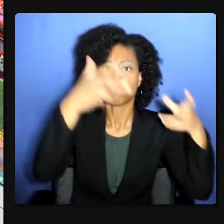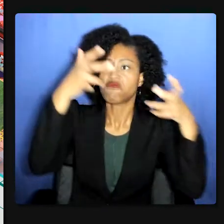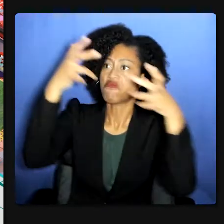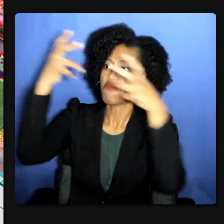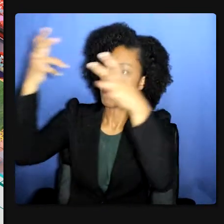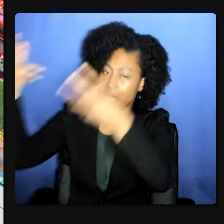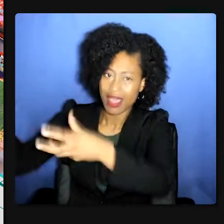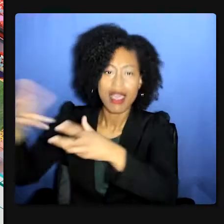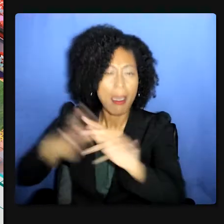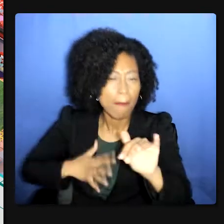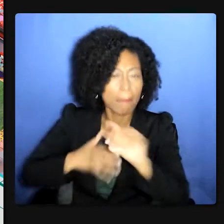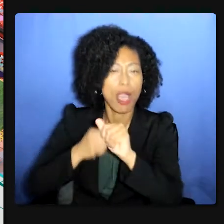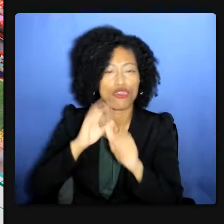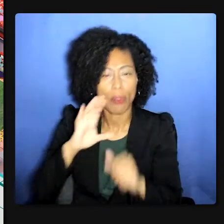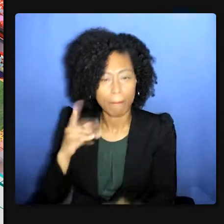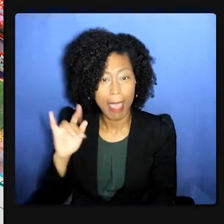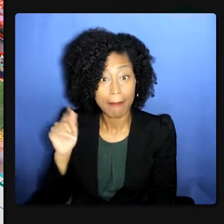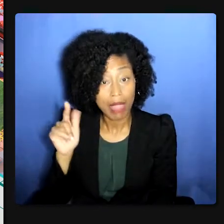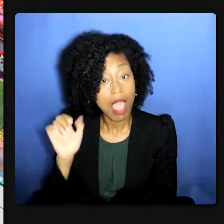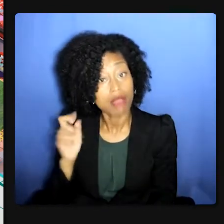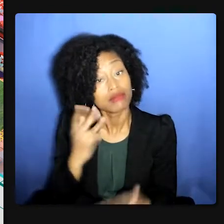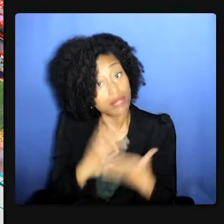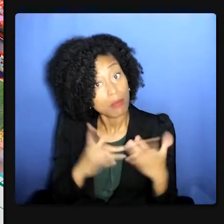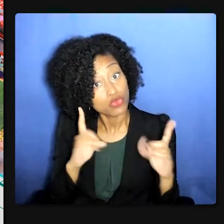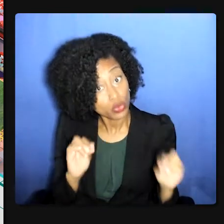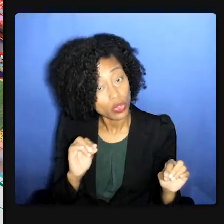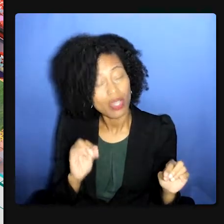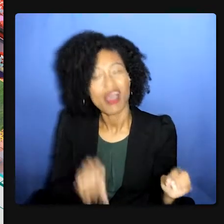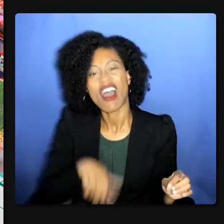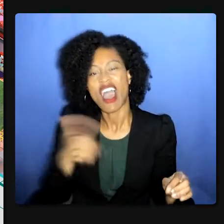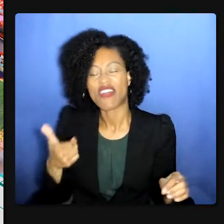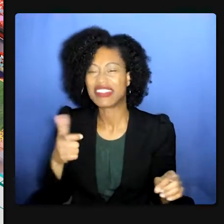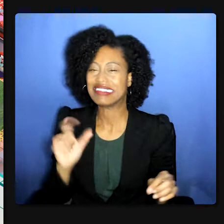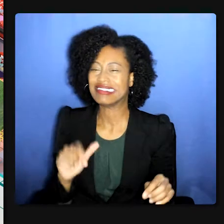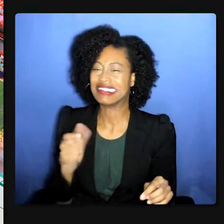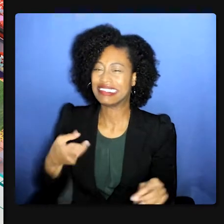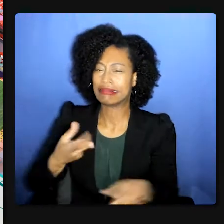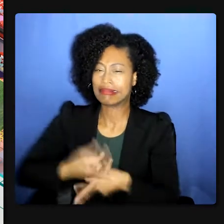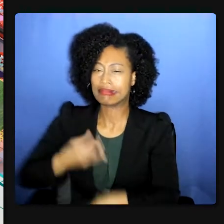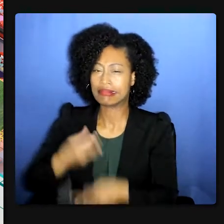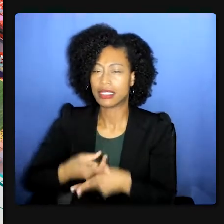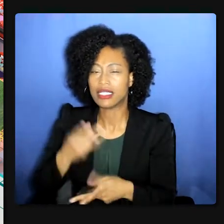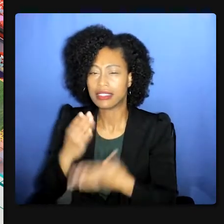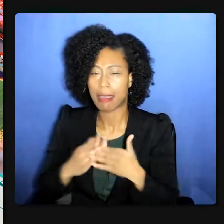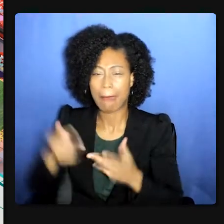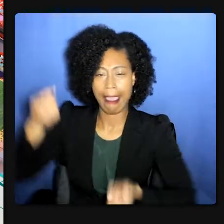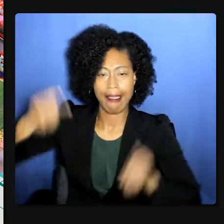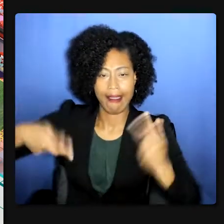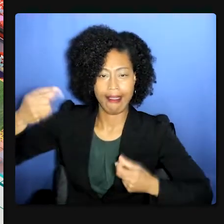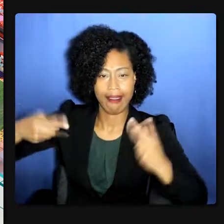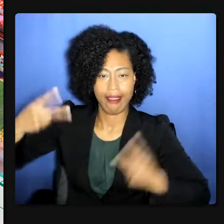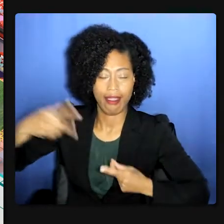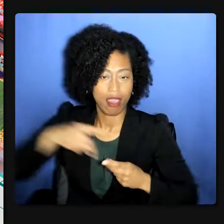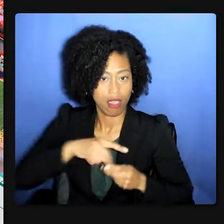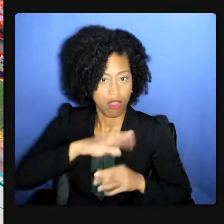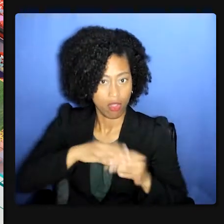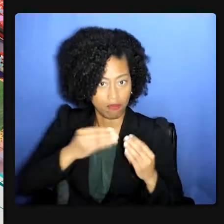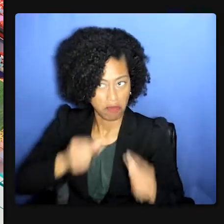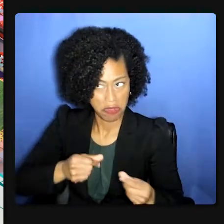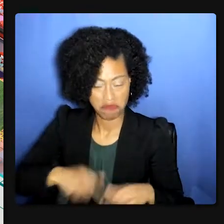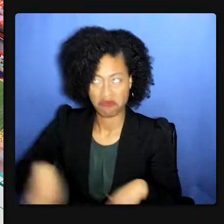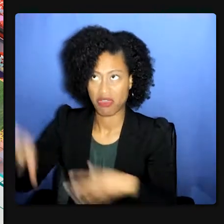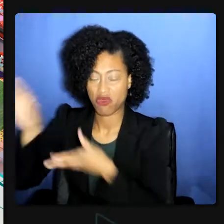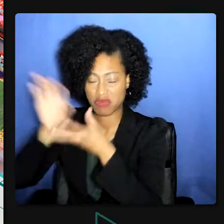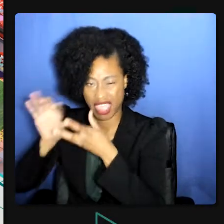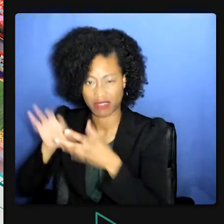while they're at it, take the chance to modernize their pipelines. Other studios need to retain at least a hybrid on-prem and cloud model